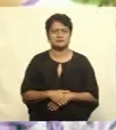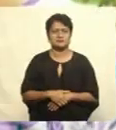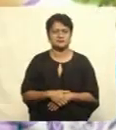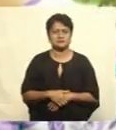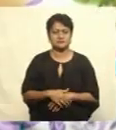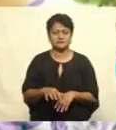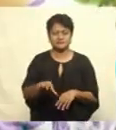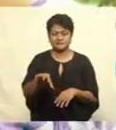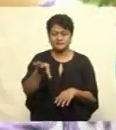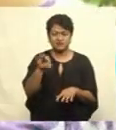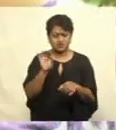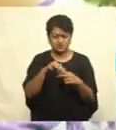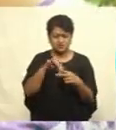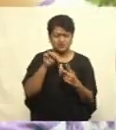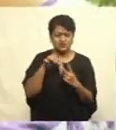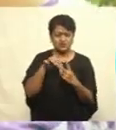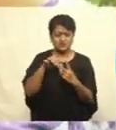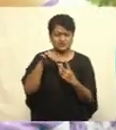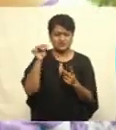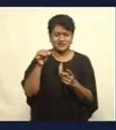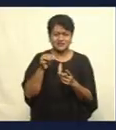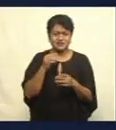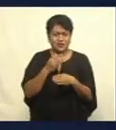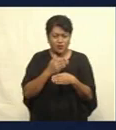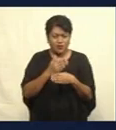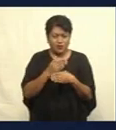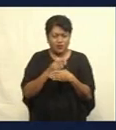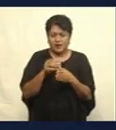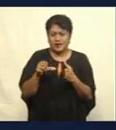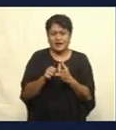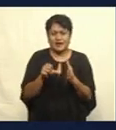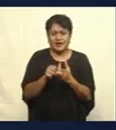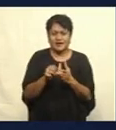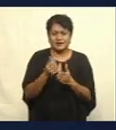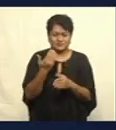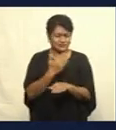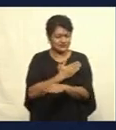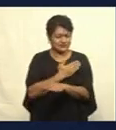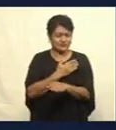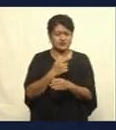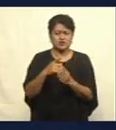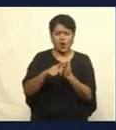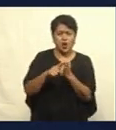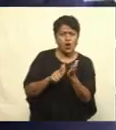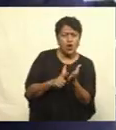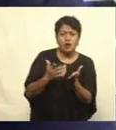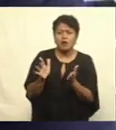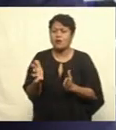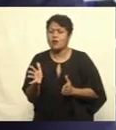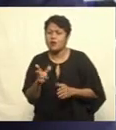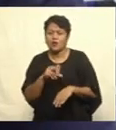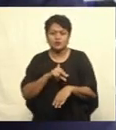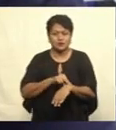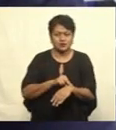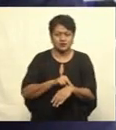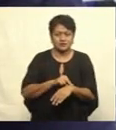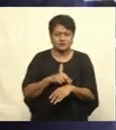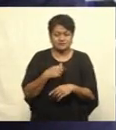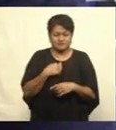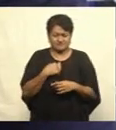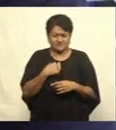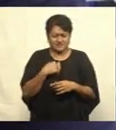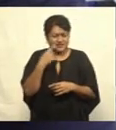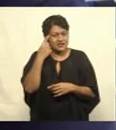Picking a career was difficult for Rachel Devi, as she had to choose between becoming a lawyer or a doctor. I think I was more